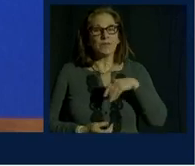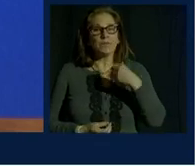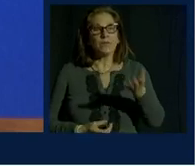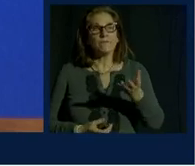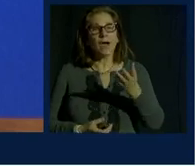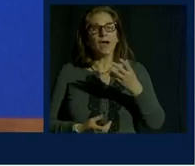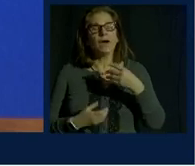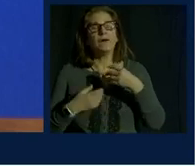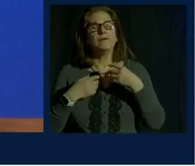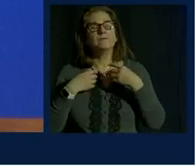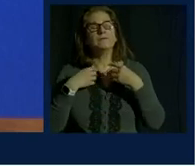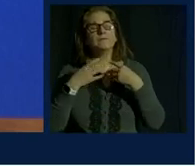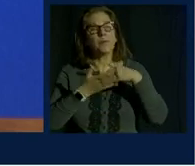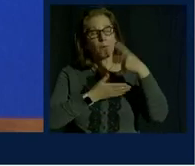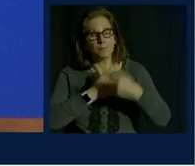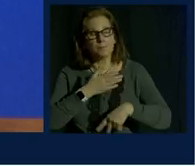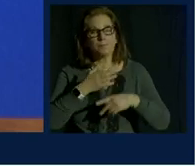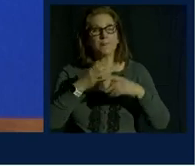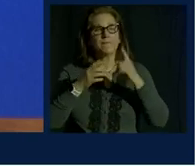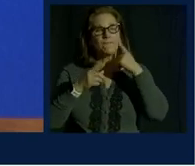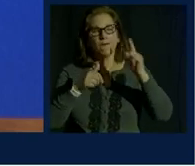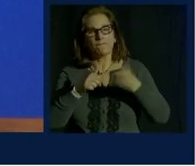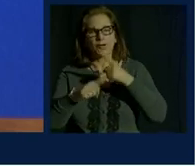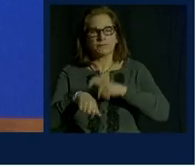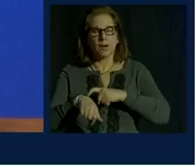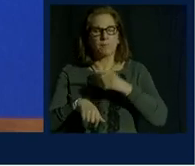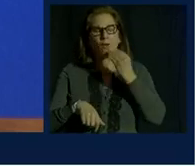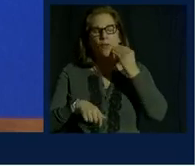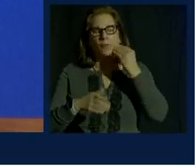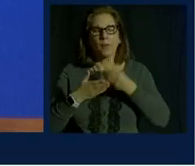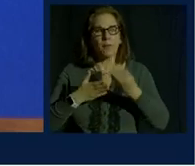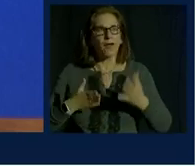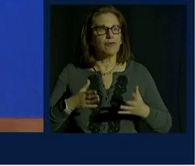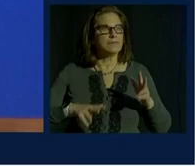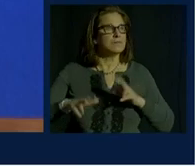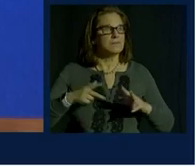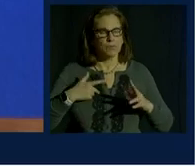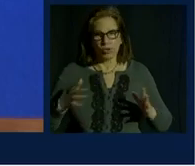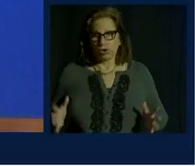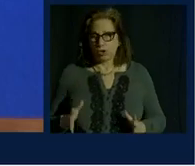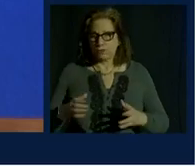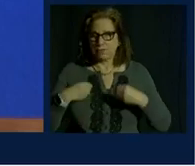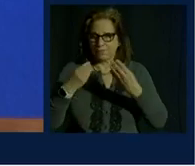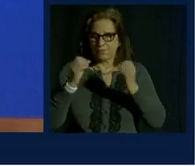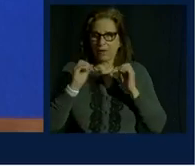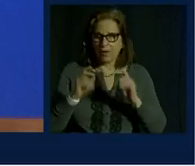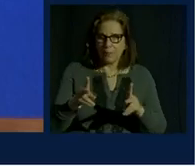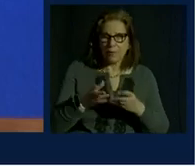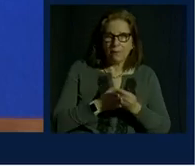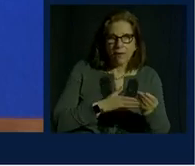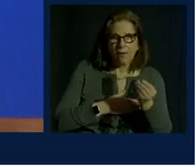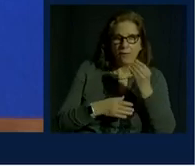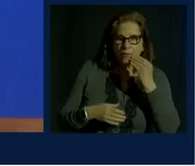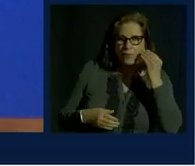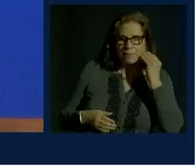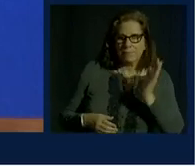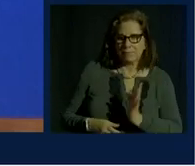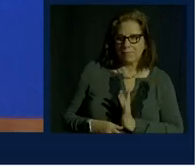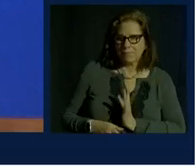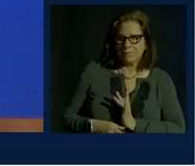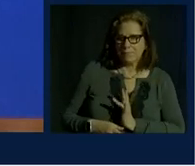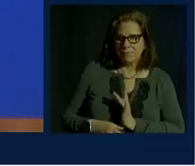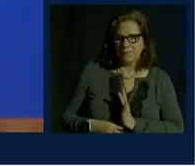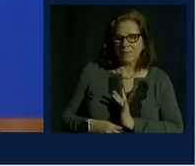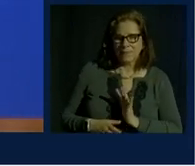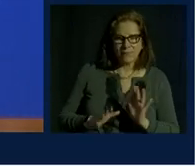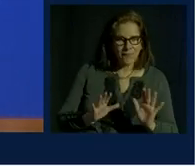I was leaving the site yesterday, one of the workers from our Parcel 6 garage said, "Ms. Owens, let me speak to you." She